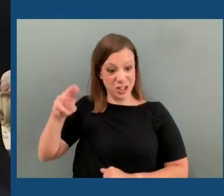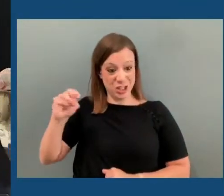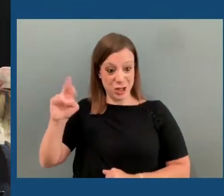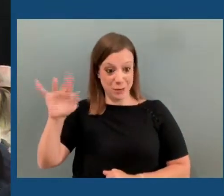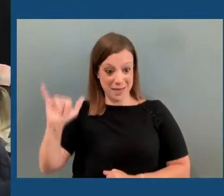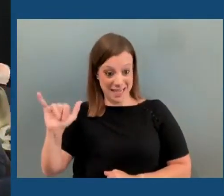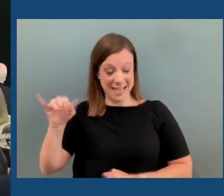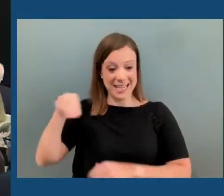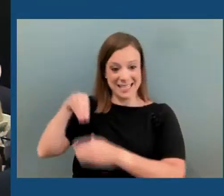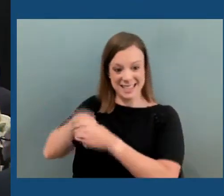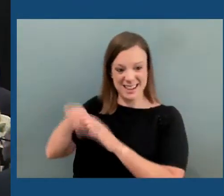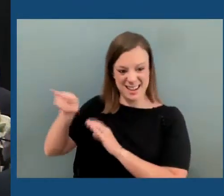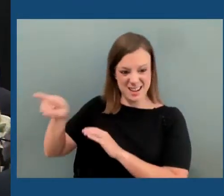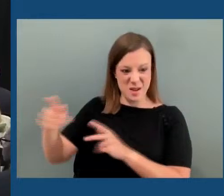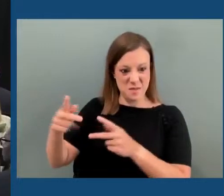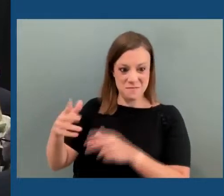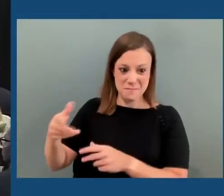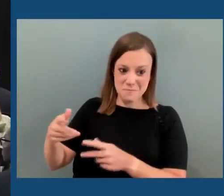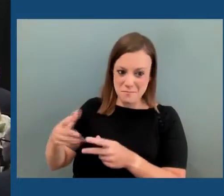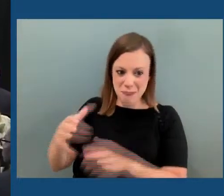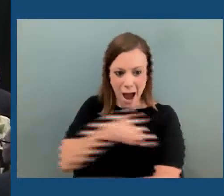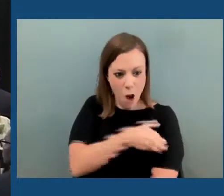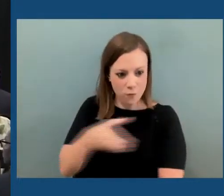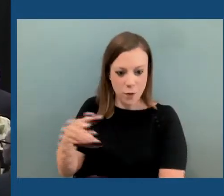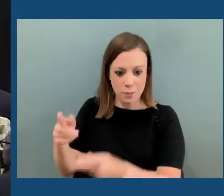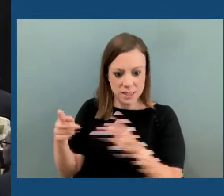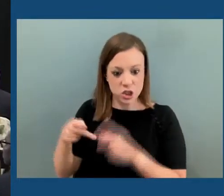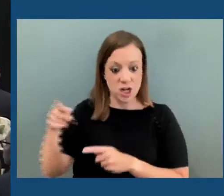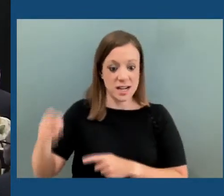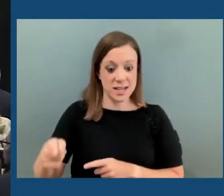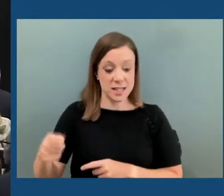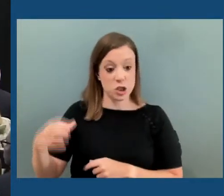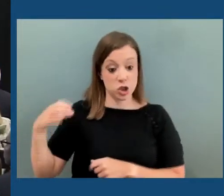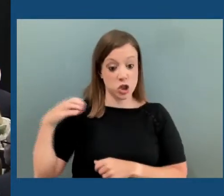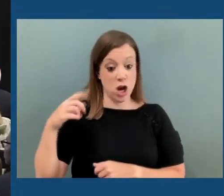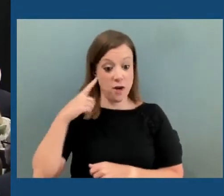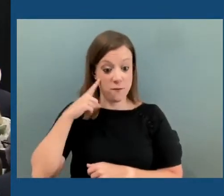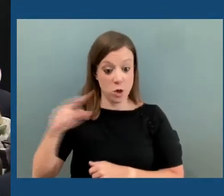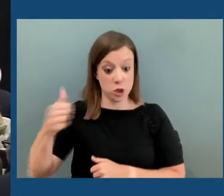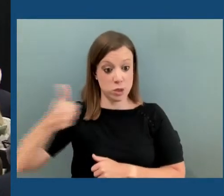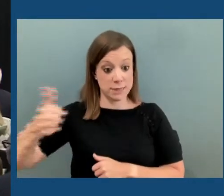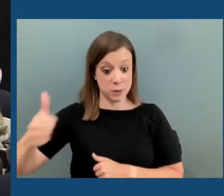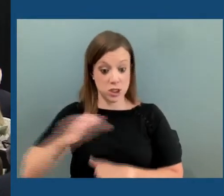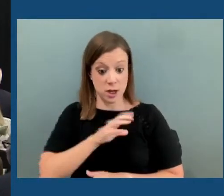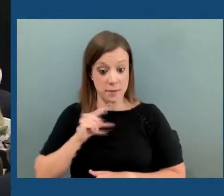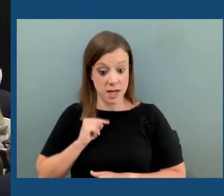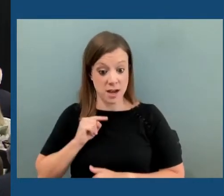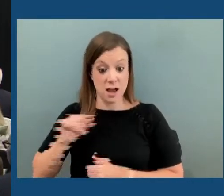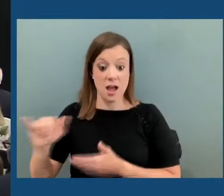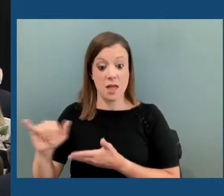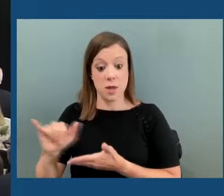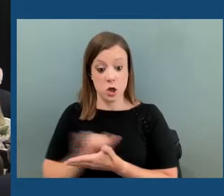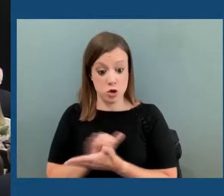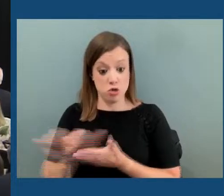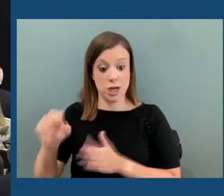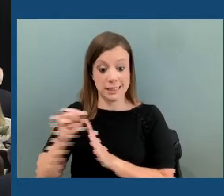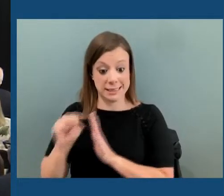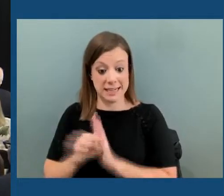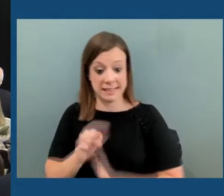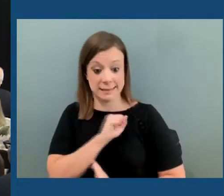he's the new chair of the Transportation Committee in the New York State Senate. But this is important because infrastructure is critical to our region. It's